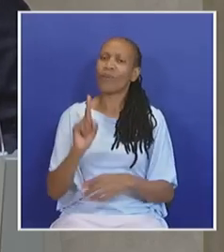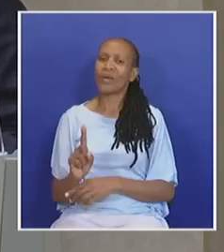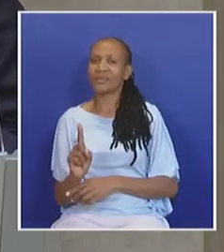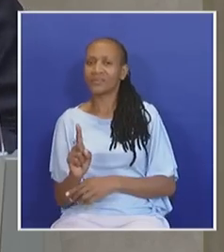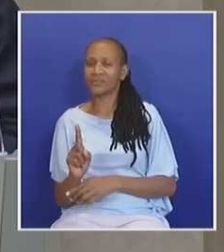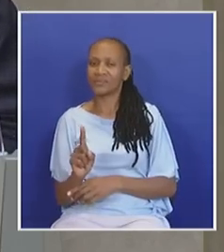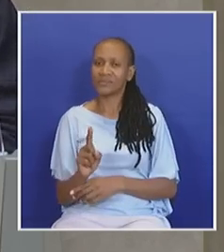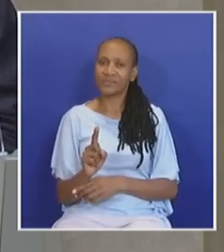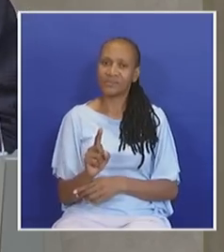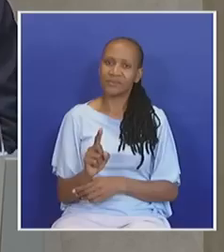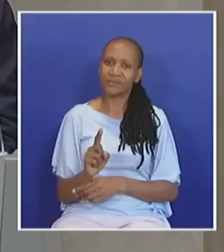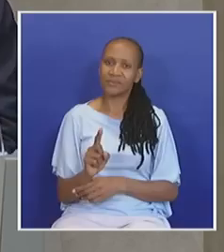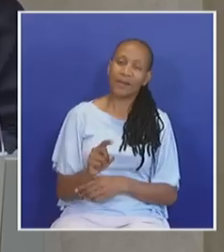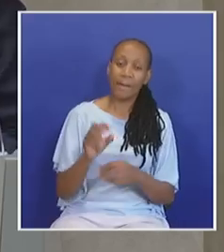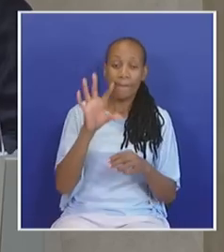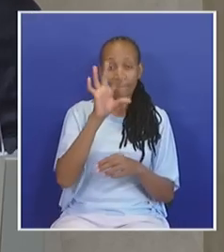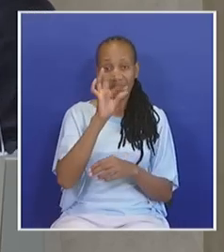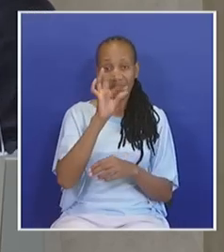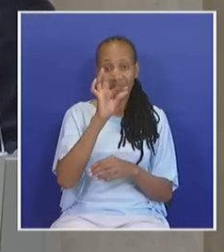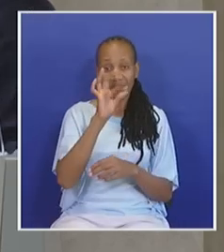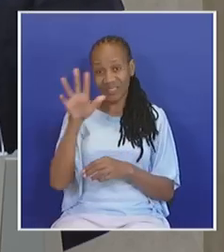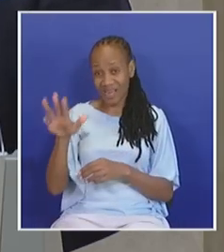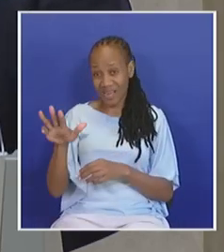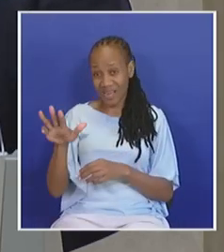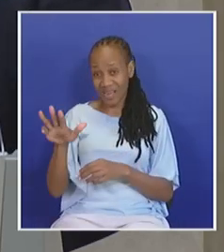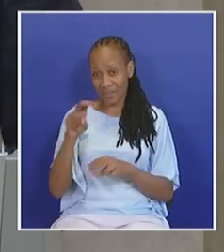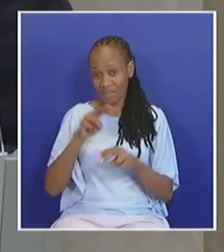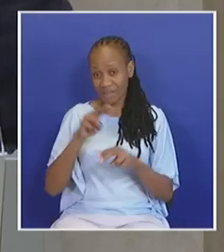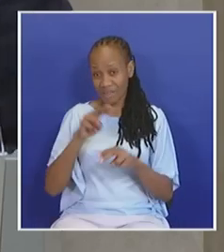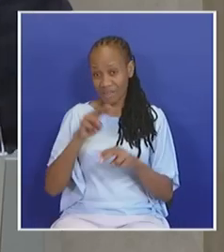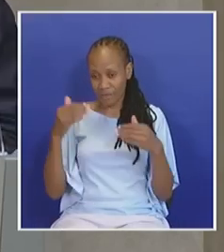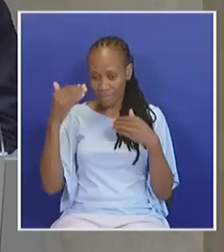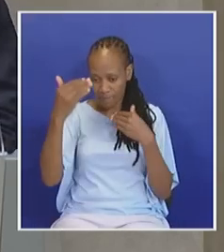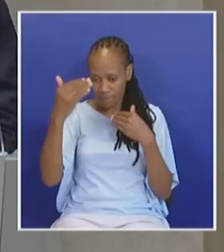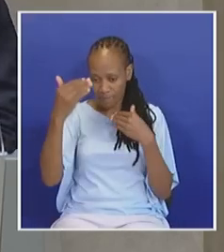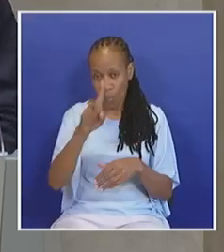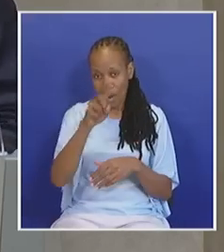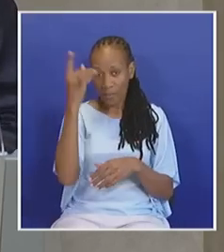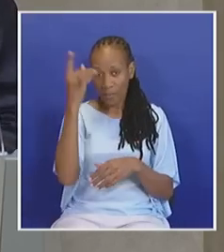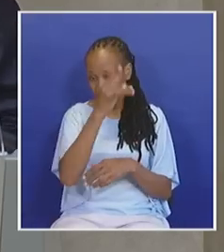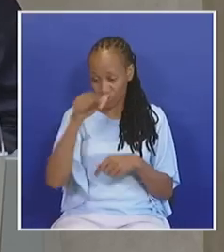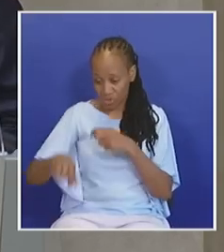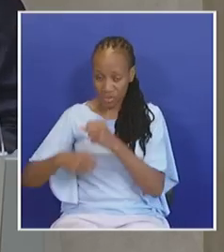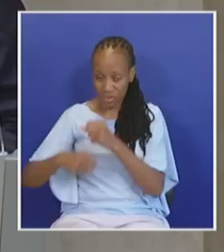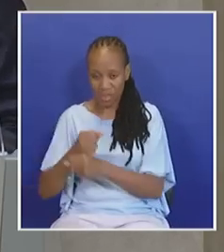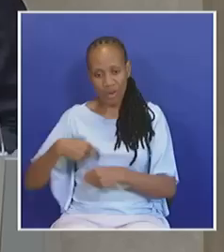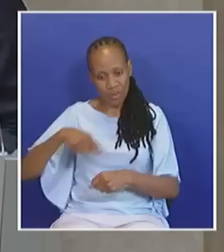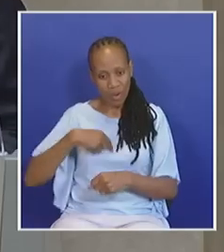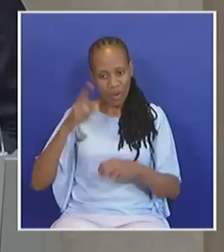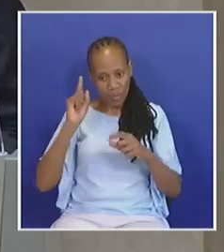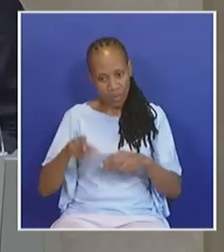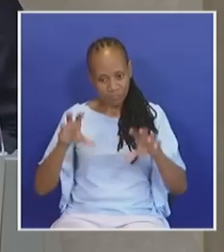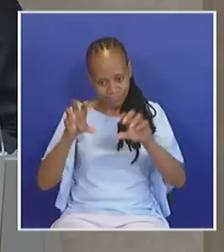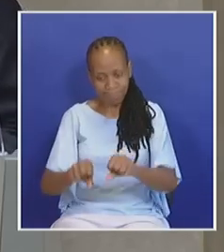House that on Monday, 29 February to 1 March 2016, we will be hosting